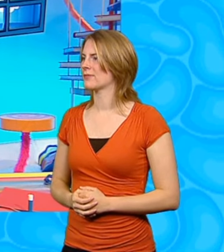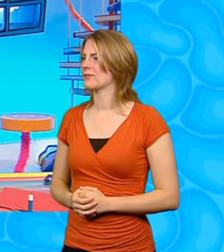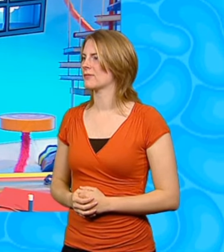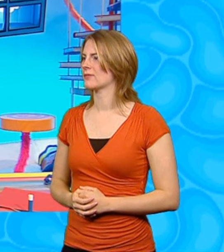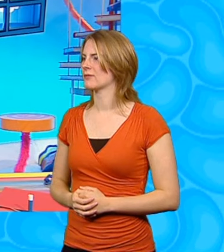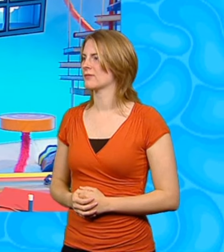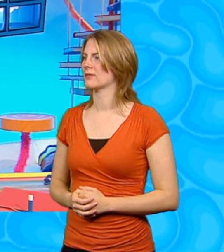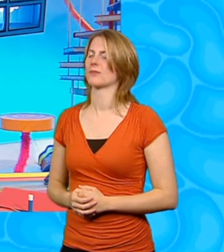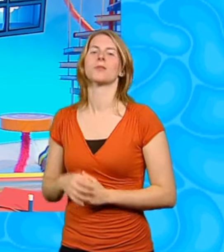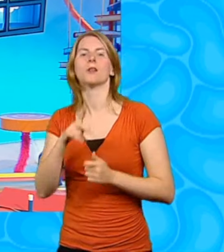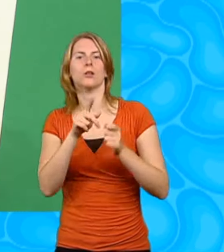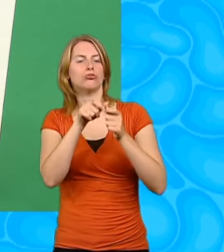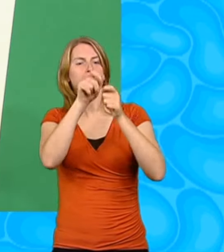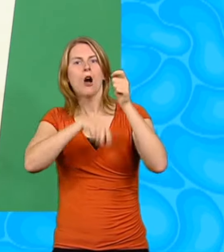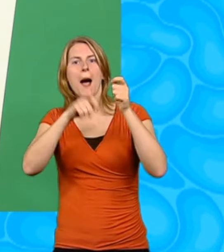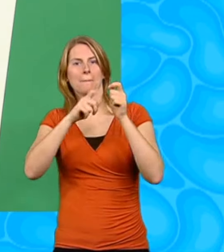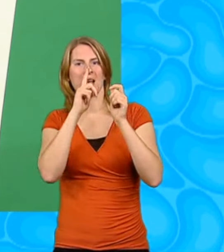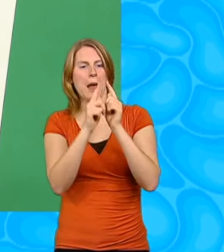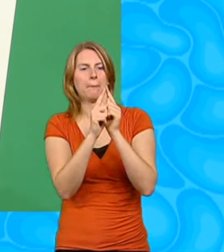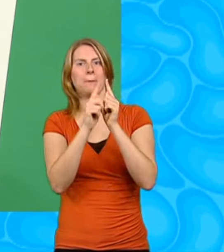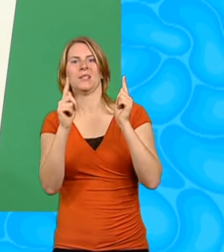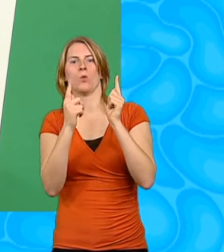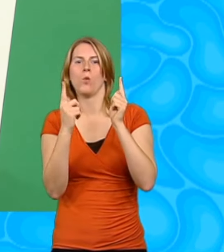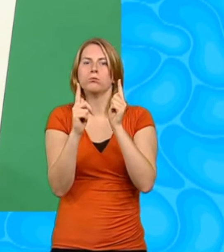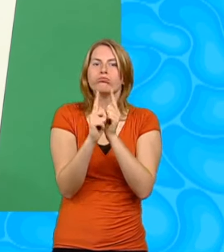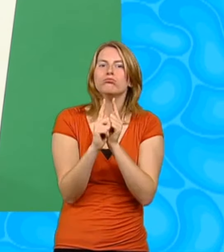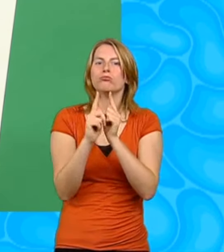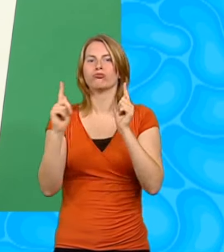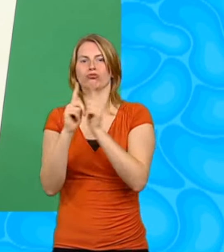You can cut some strips fatter than others.